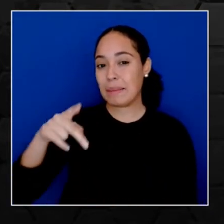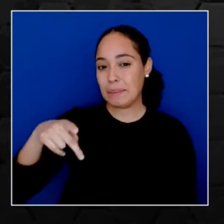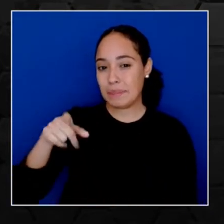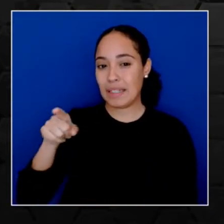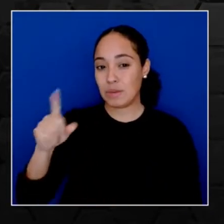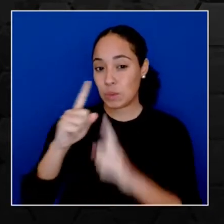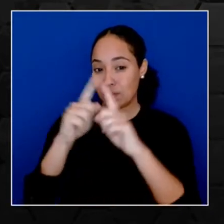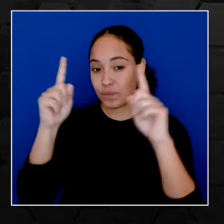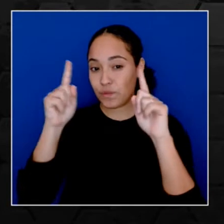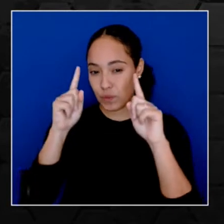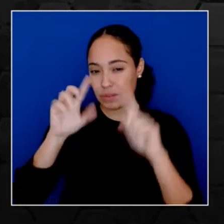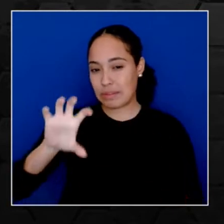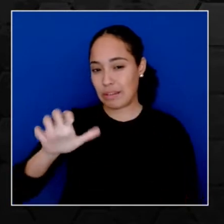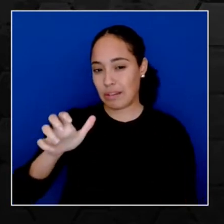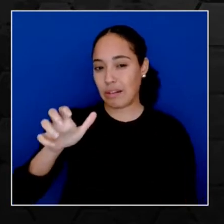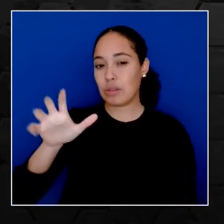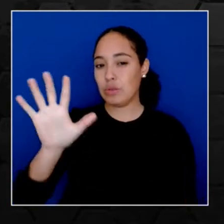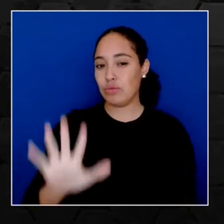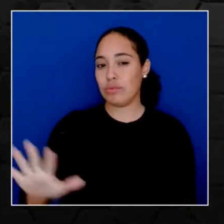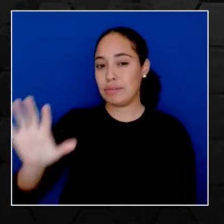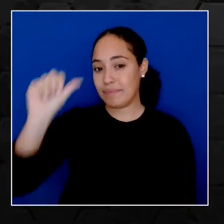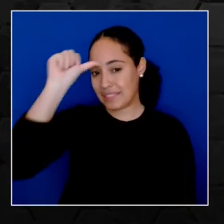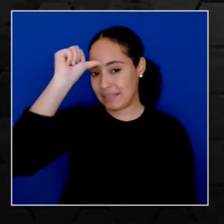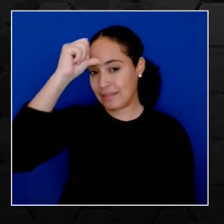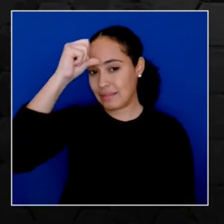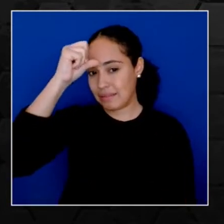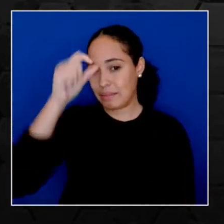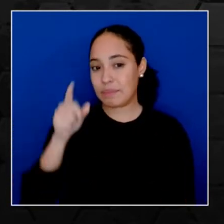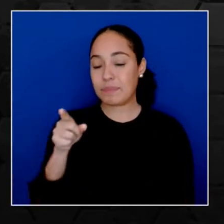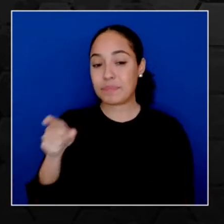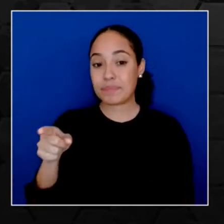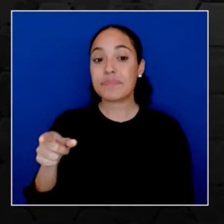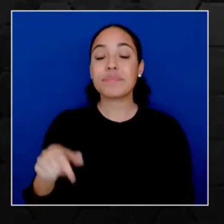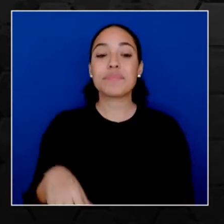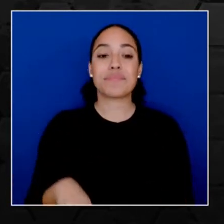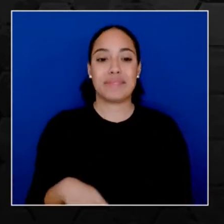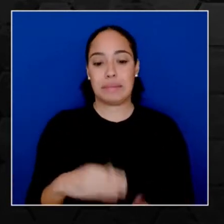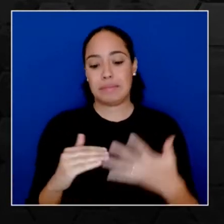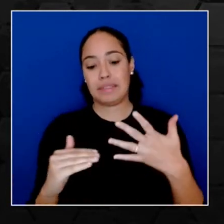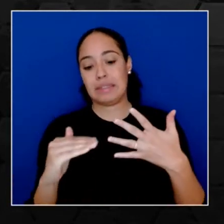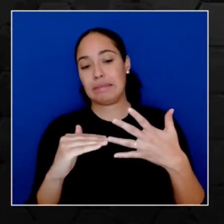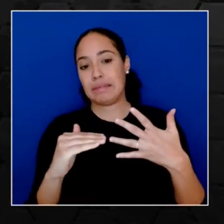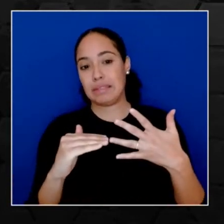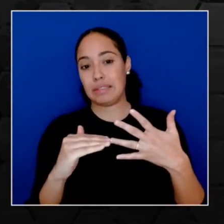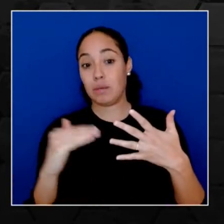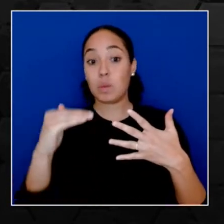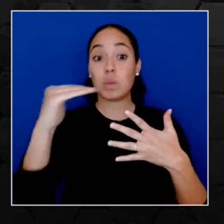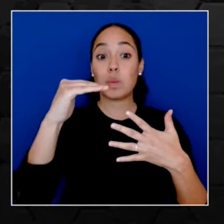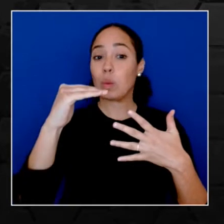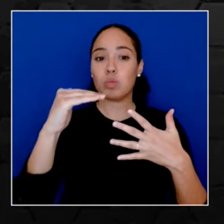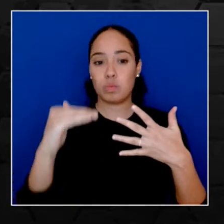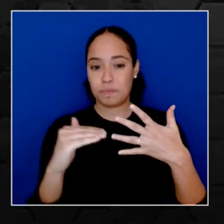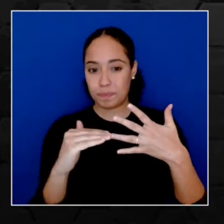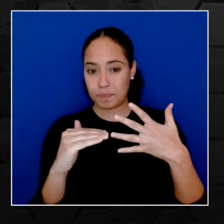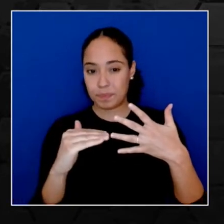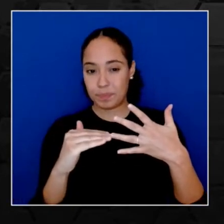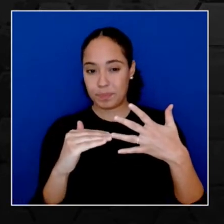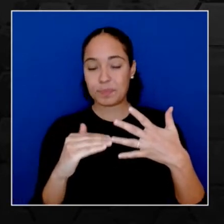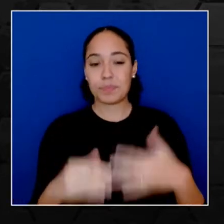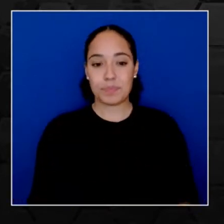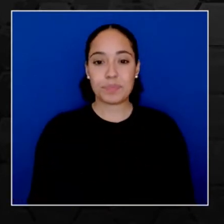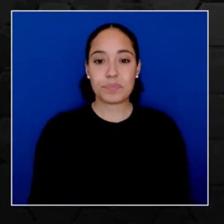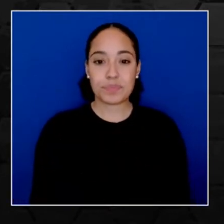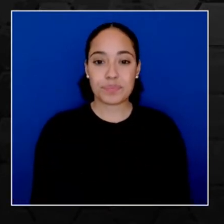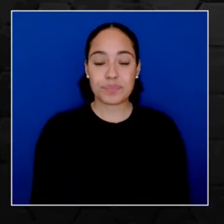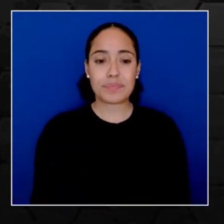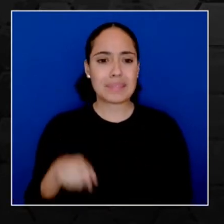I'm doing my undergraduation second year in computer science. So a bit about this topic before I start.